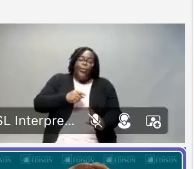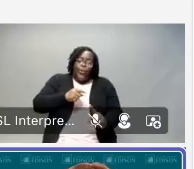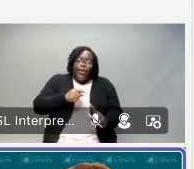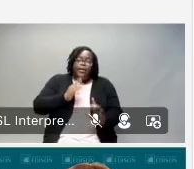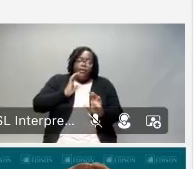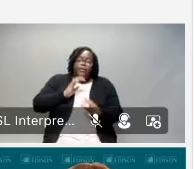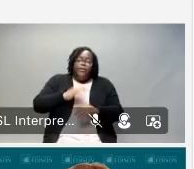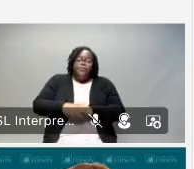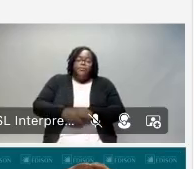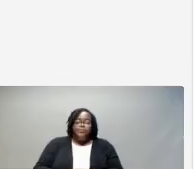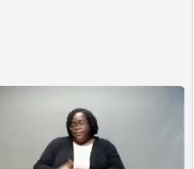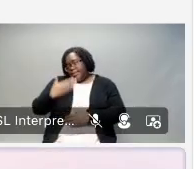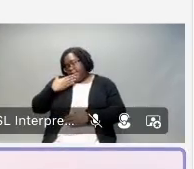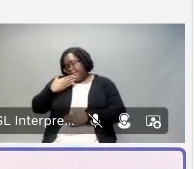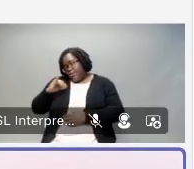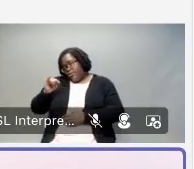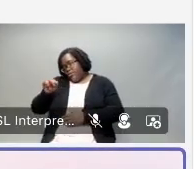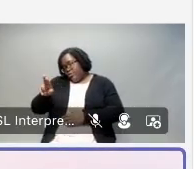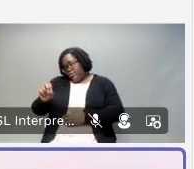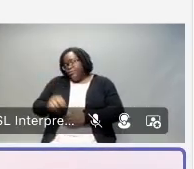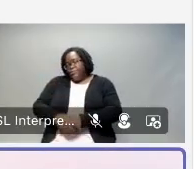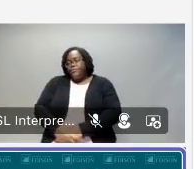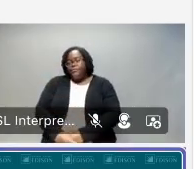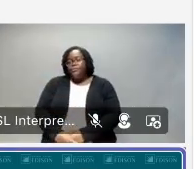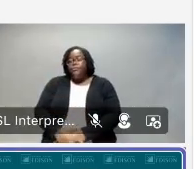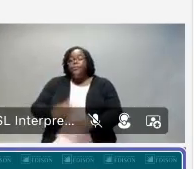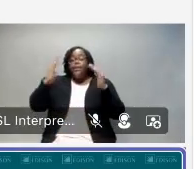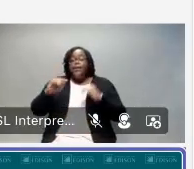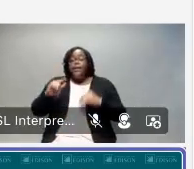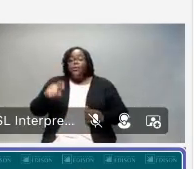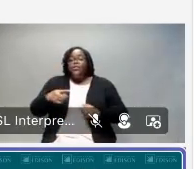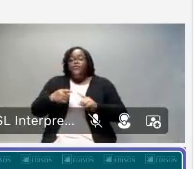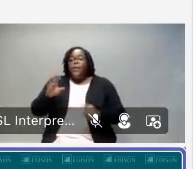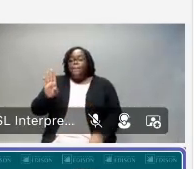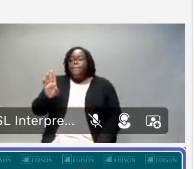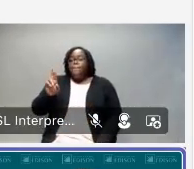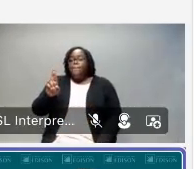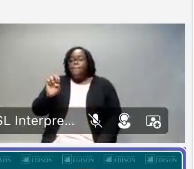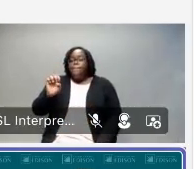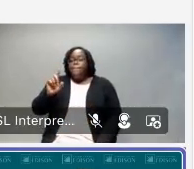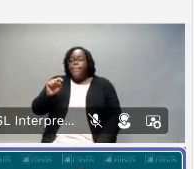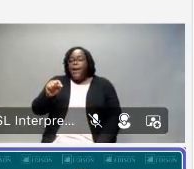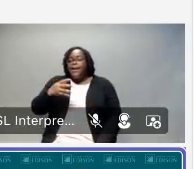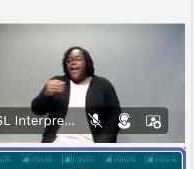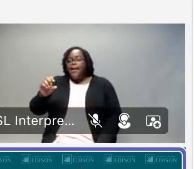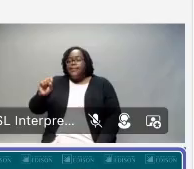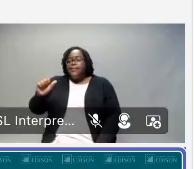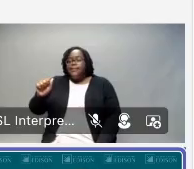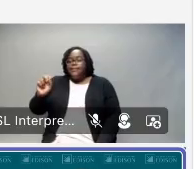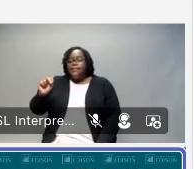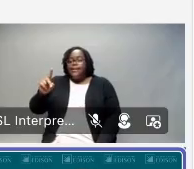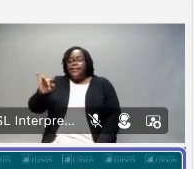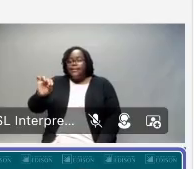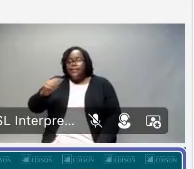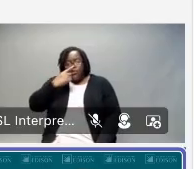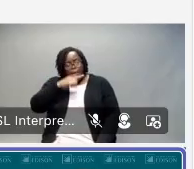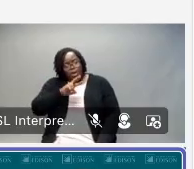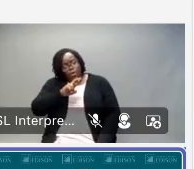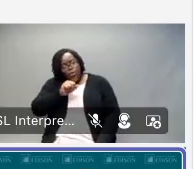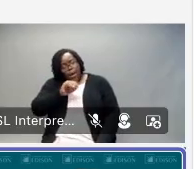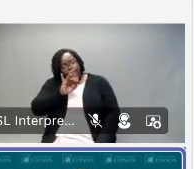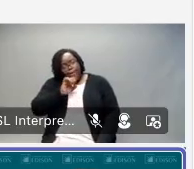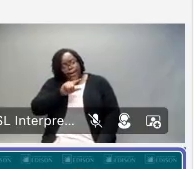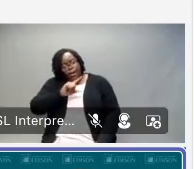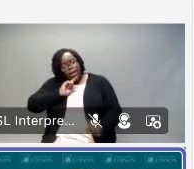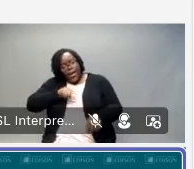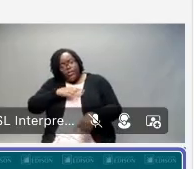Great, thank you, Jude. The next question is from Brett and Sandy. I'm going to have my colleague Raphael come back on to